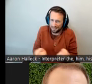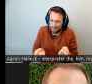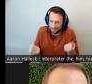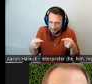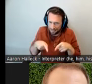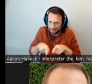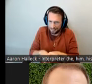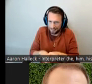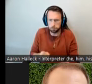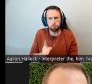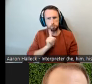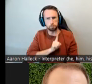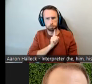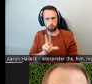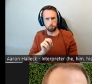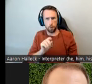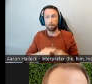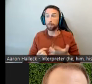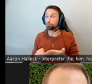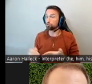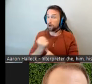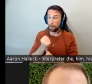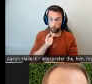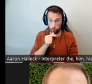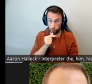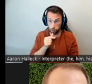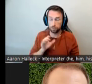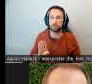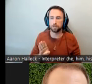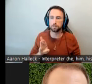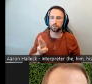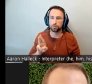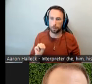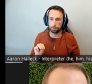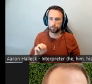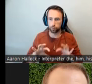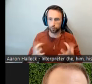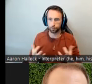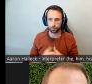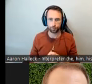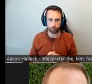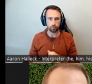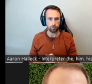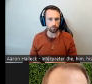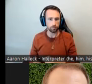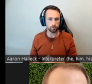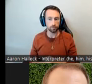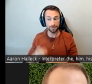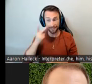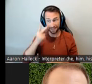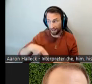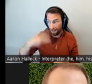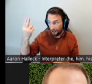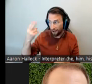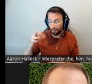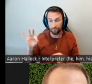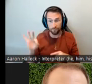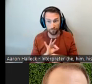but primarily, is the BRM group. When I've seen very high fashion, high functioning BRM